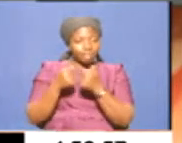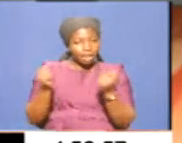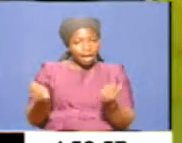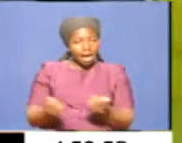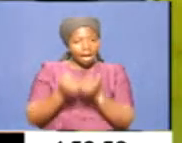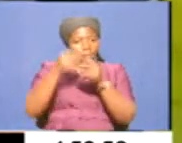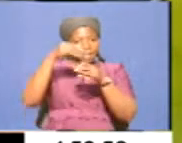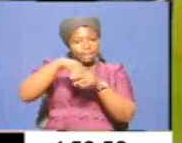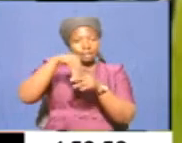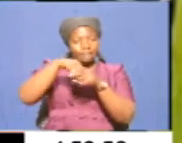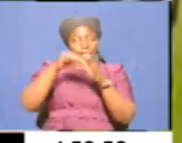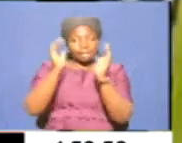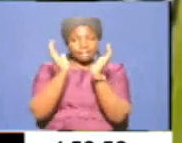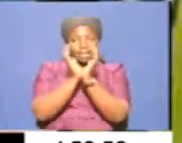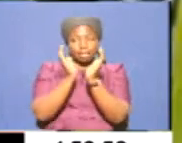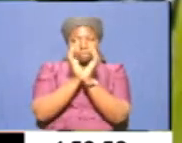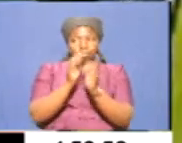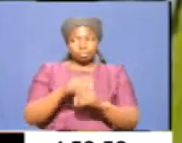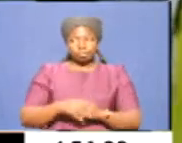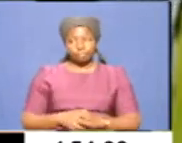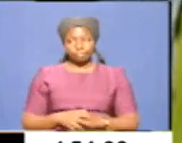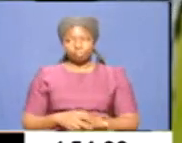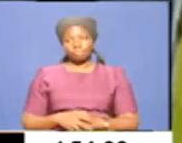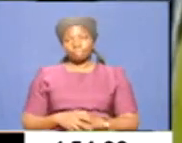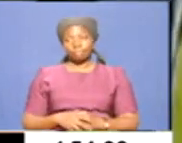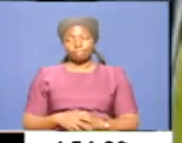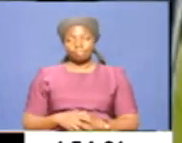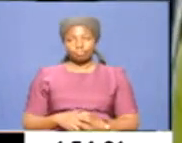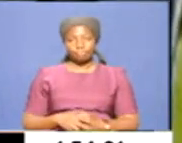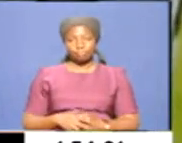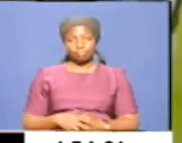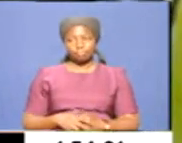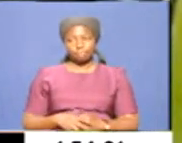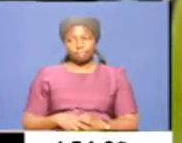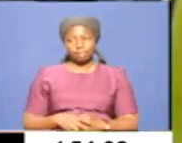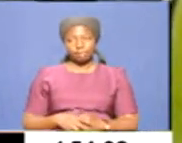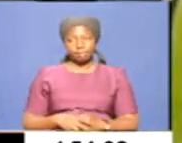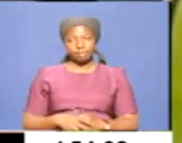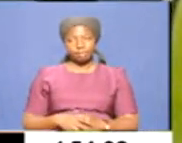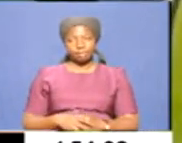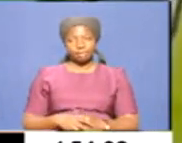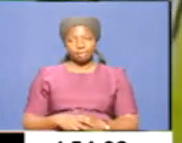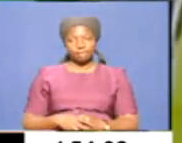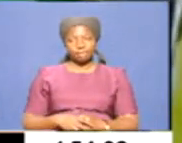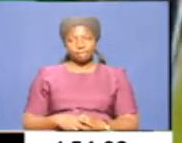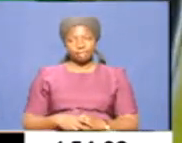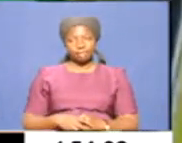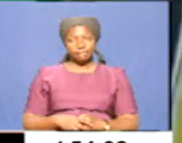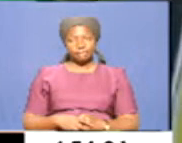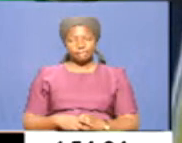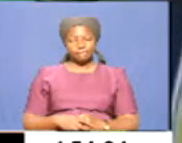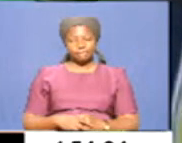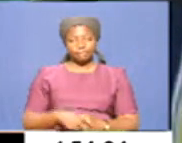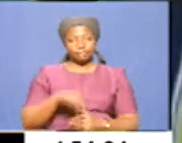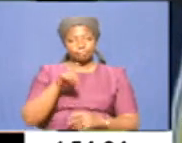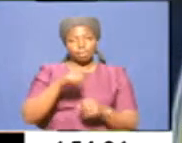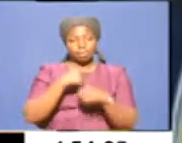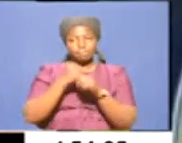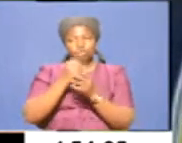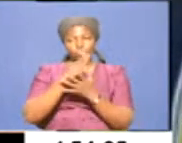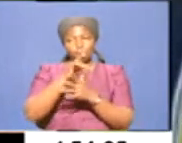doors. Difference in the tempo. You still have to take care. You still have to make sure of your pass. The quality